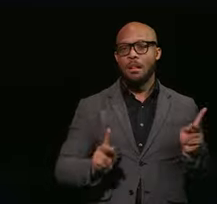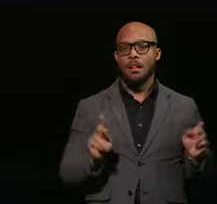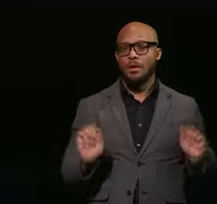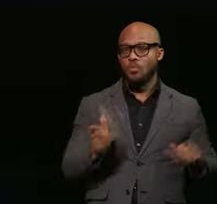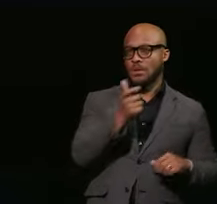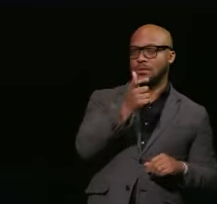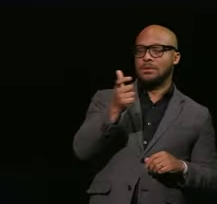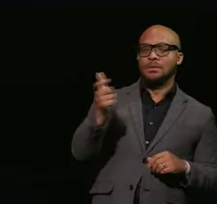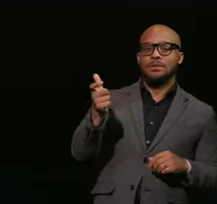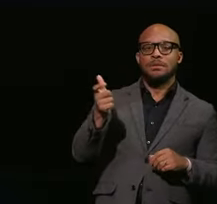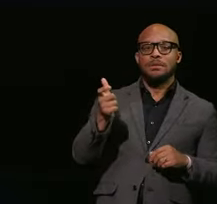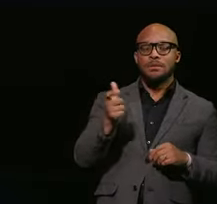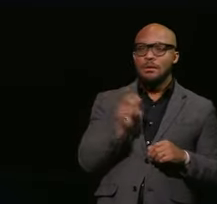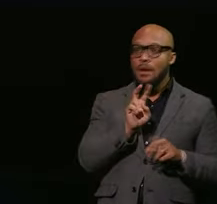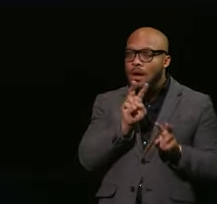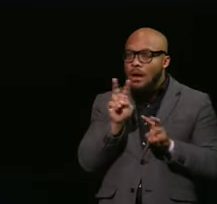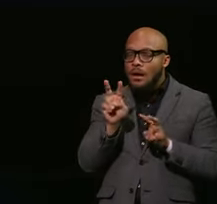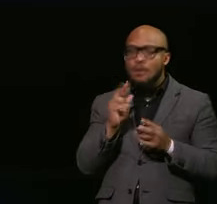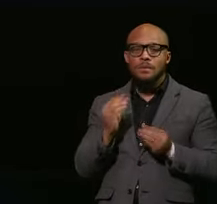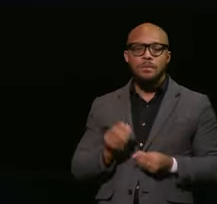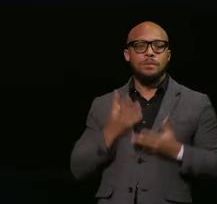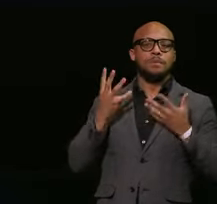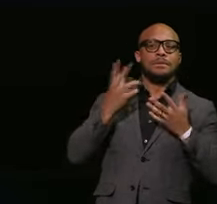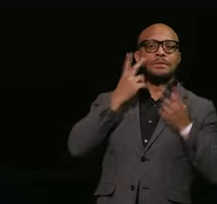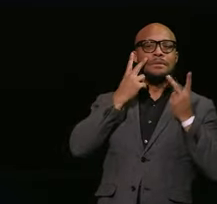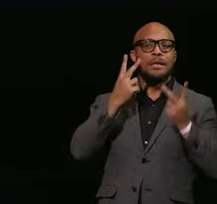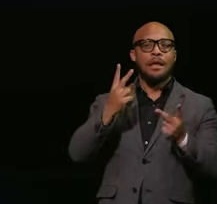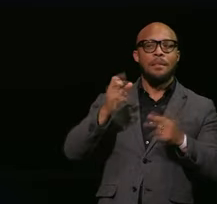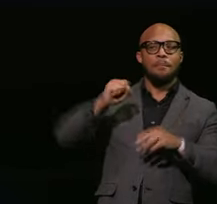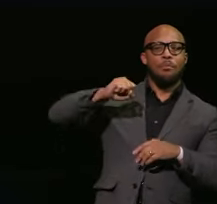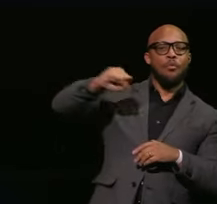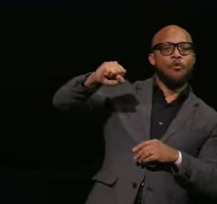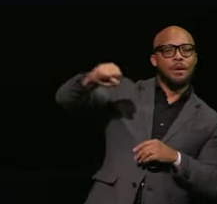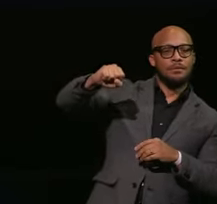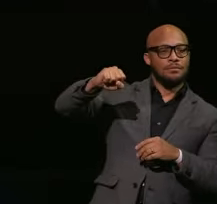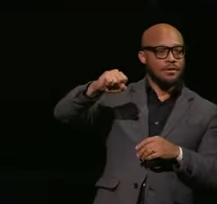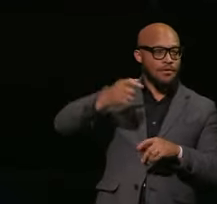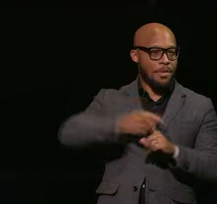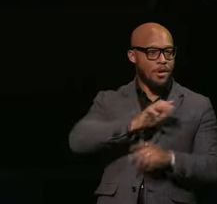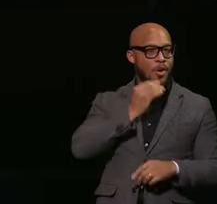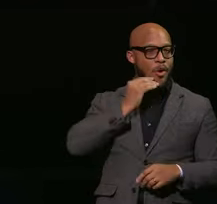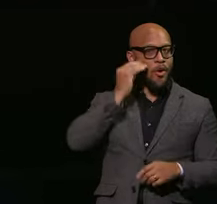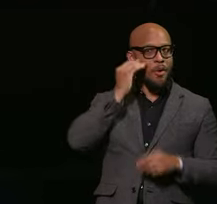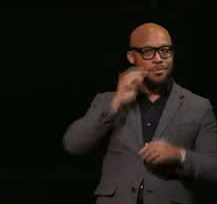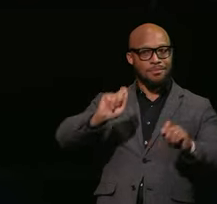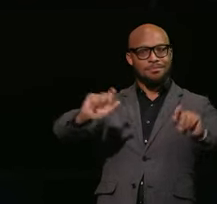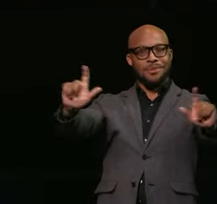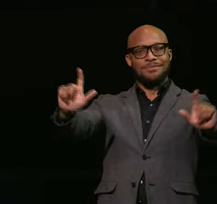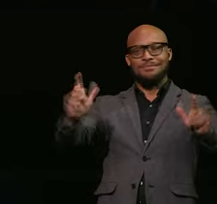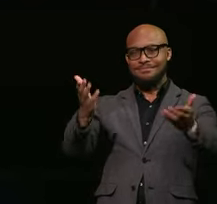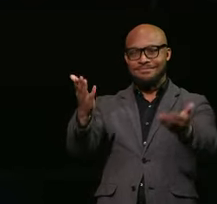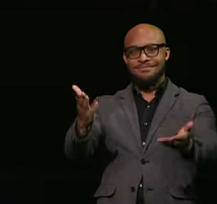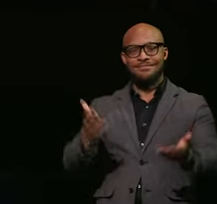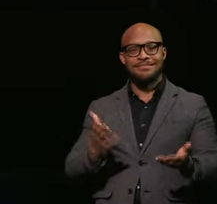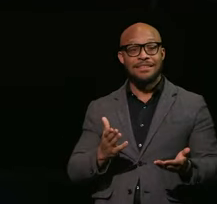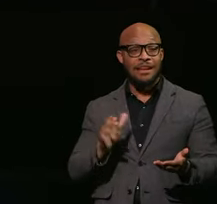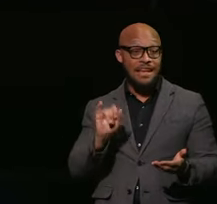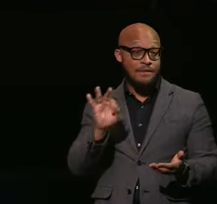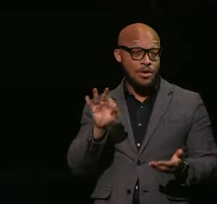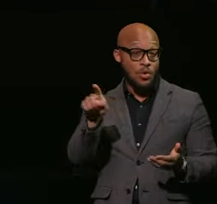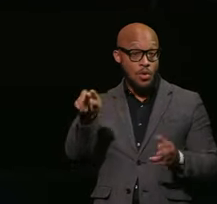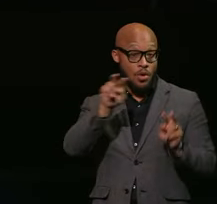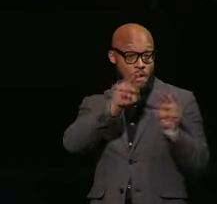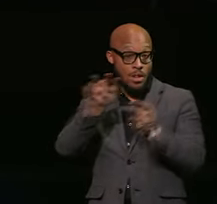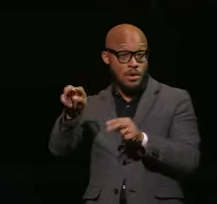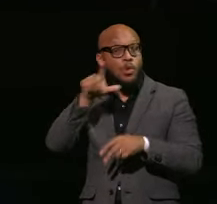seeing the projection of the movement, you know, back home. Yeah. And actually, if you go on Twitter or X or whatever it's called today, Bobby